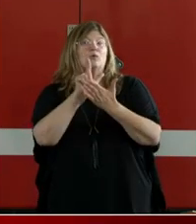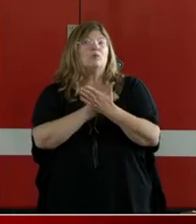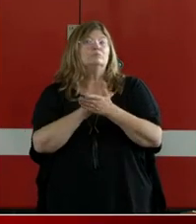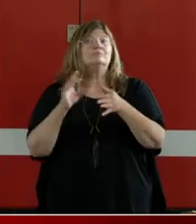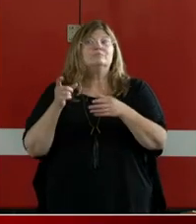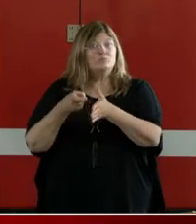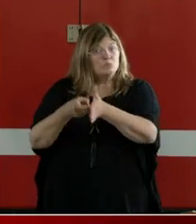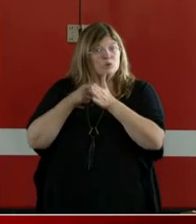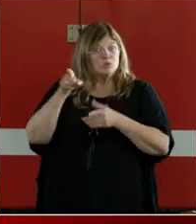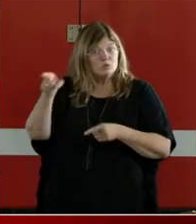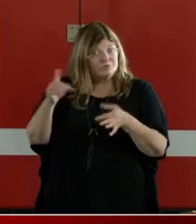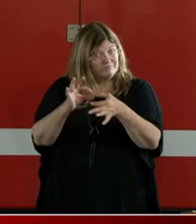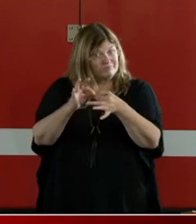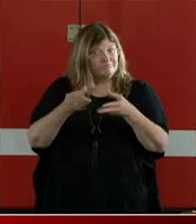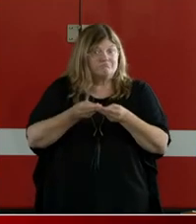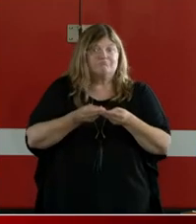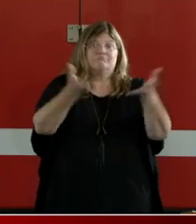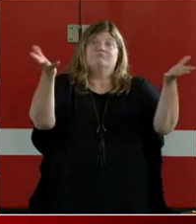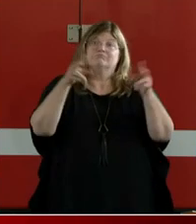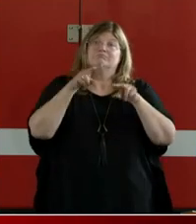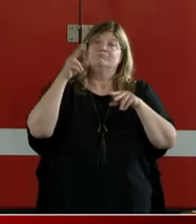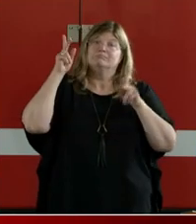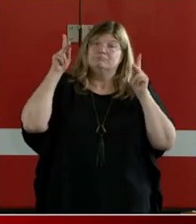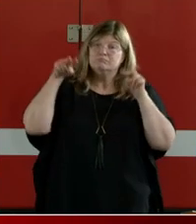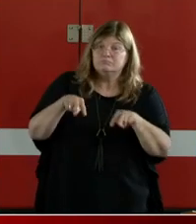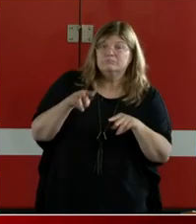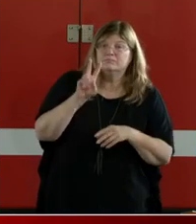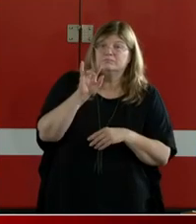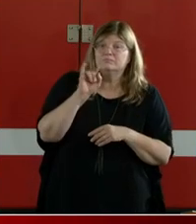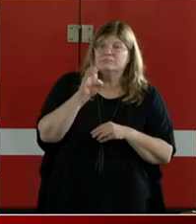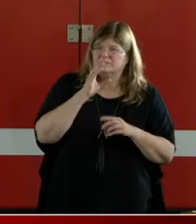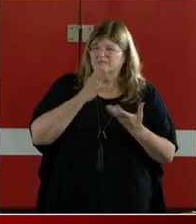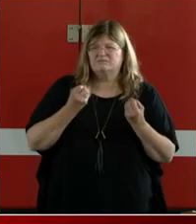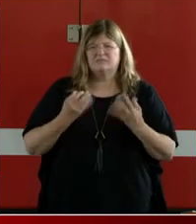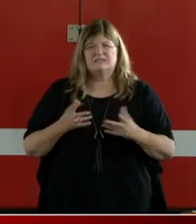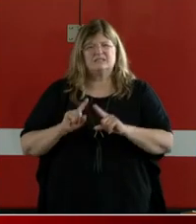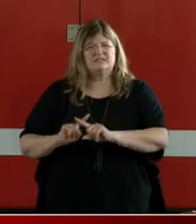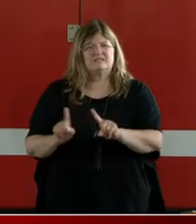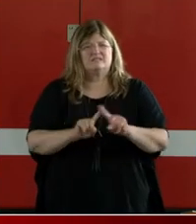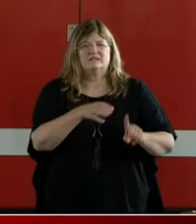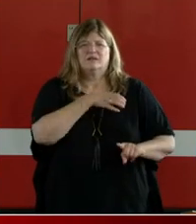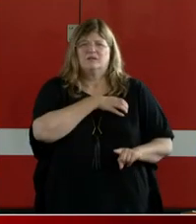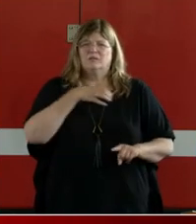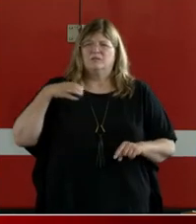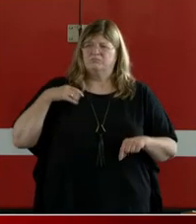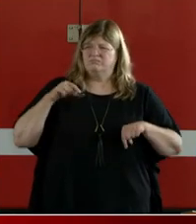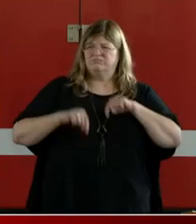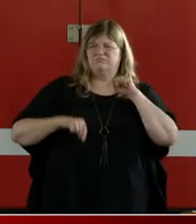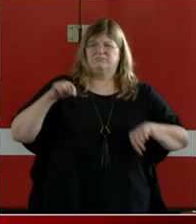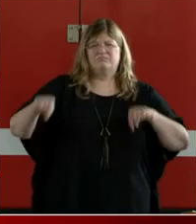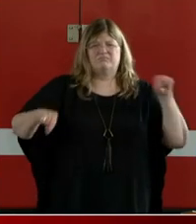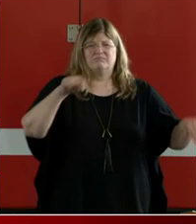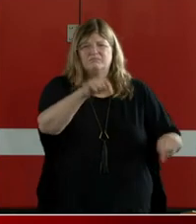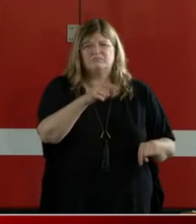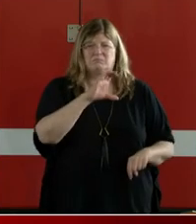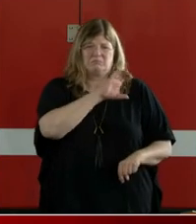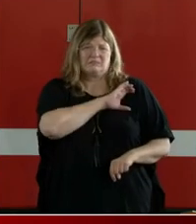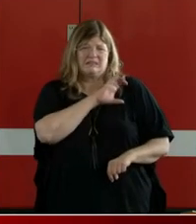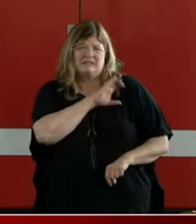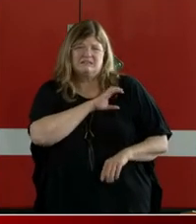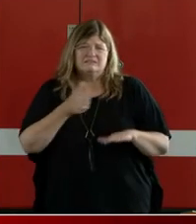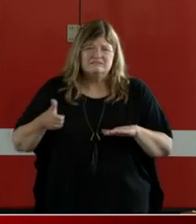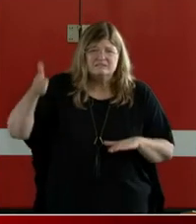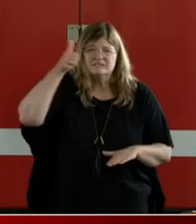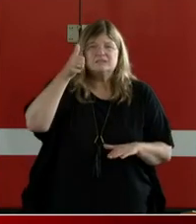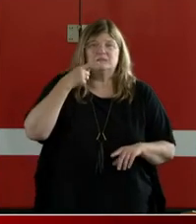from the officer who fired the shot, there were multiple officers on that scene. Chief Newsham acknowledged that there are other vantage points from other body-worn camera. Will